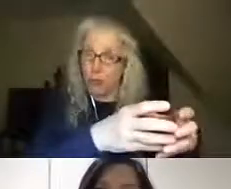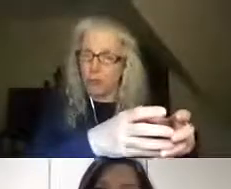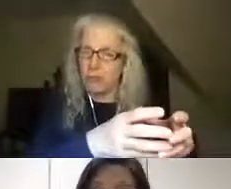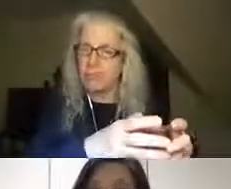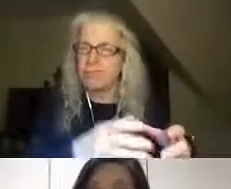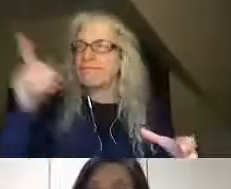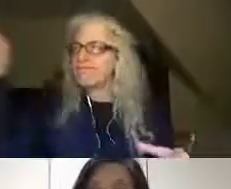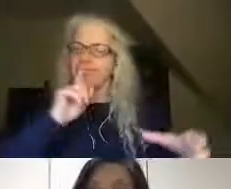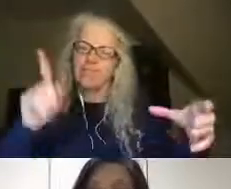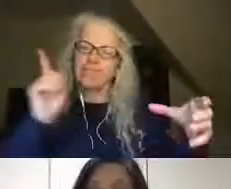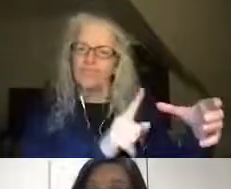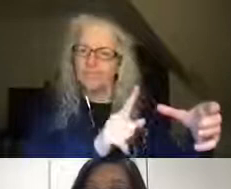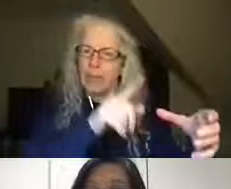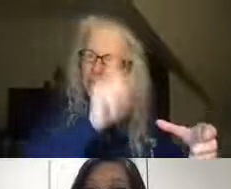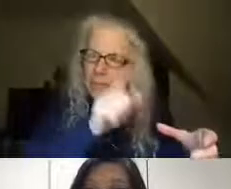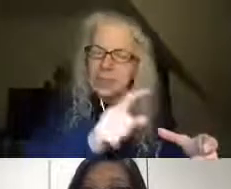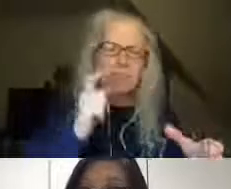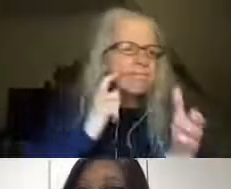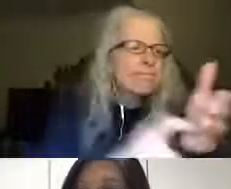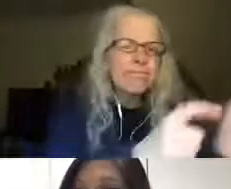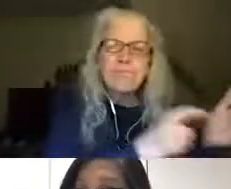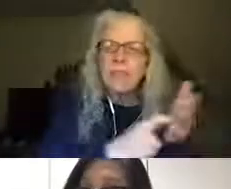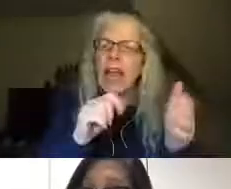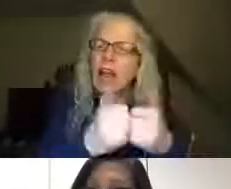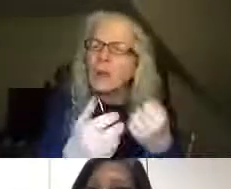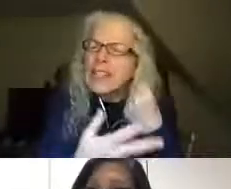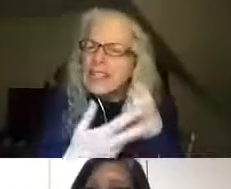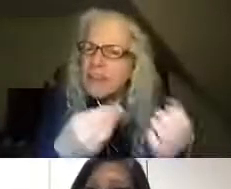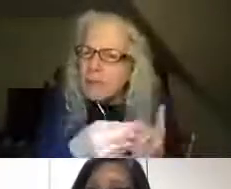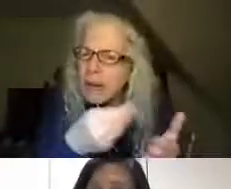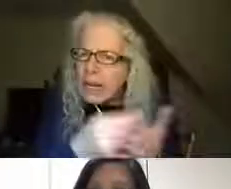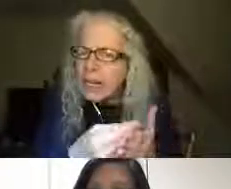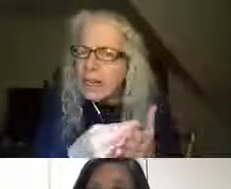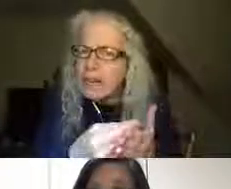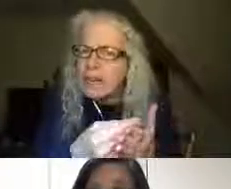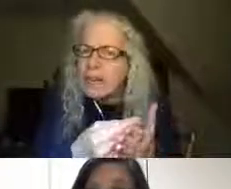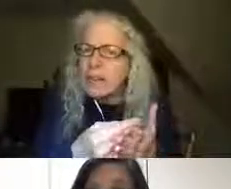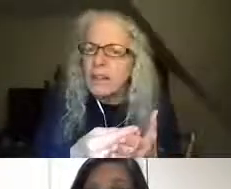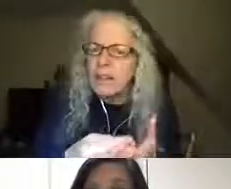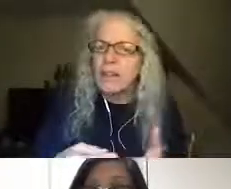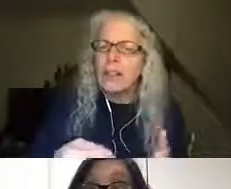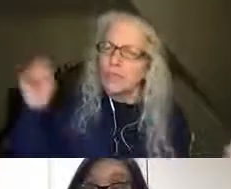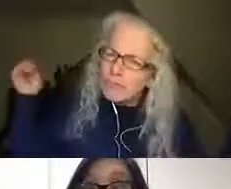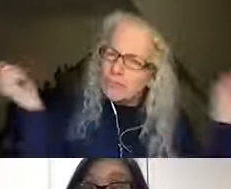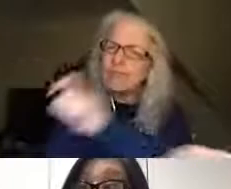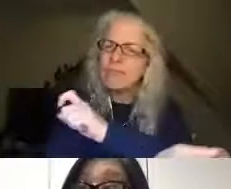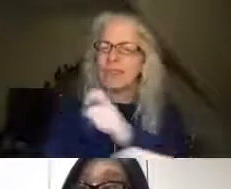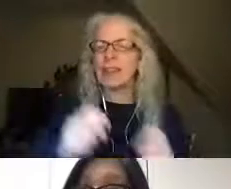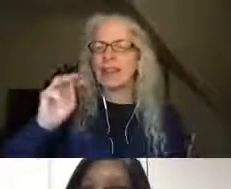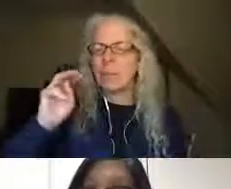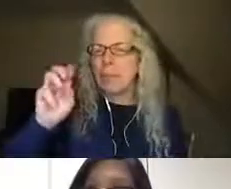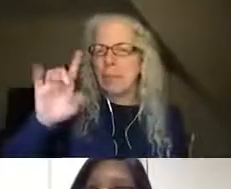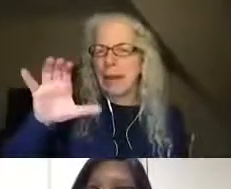to identify sustainable savings initiatives in order to transform the Rhode Island Medicaid